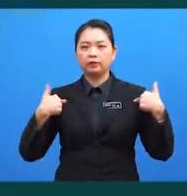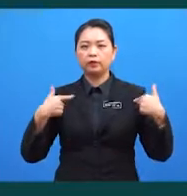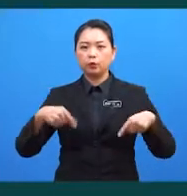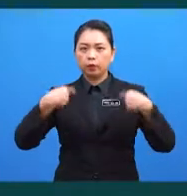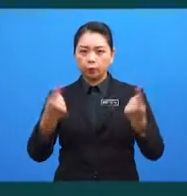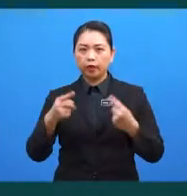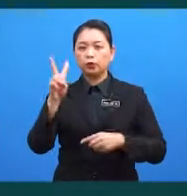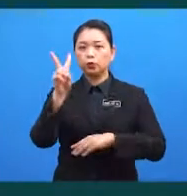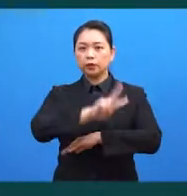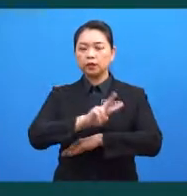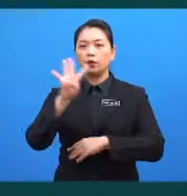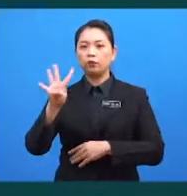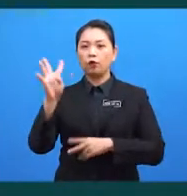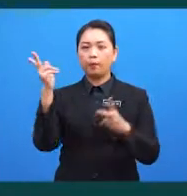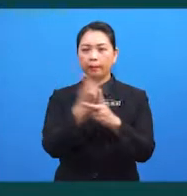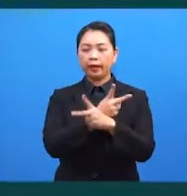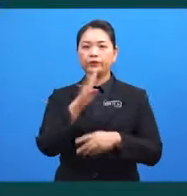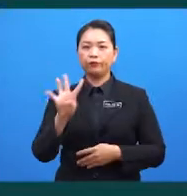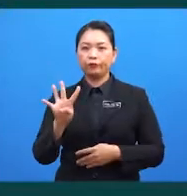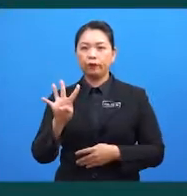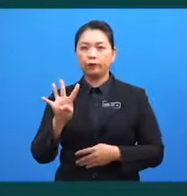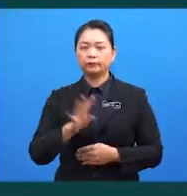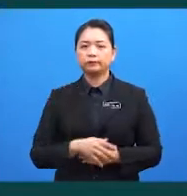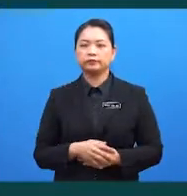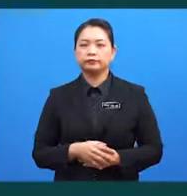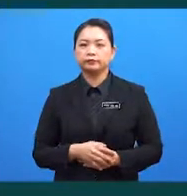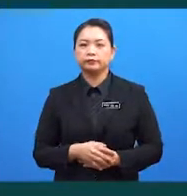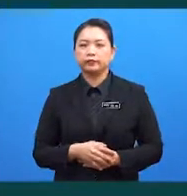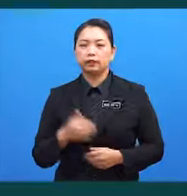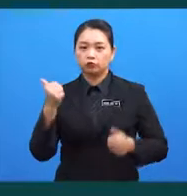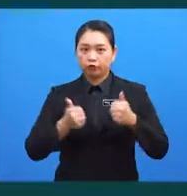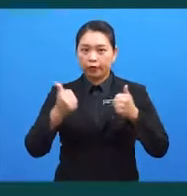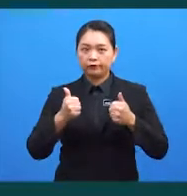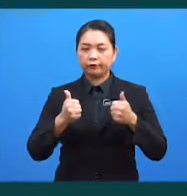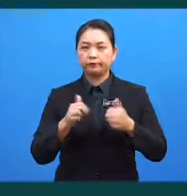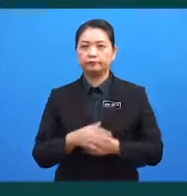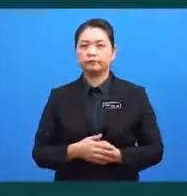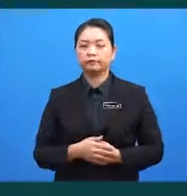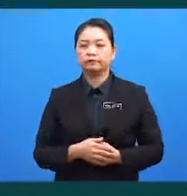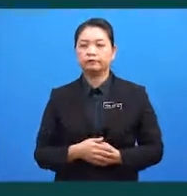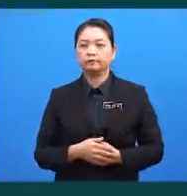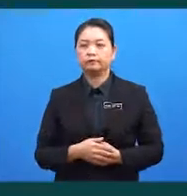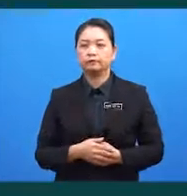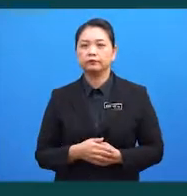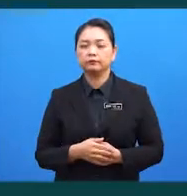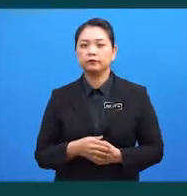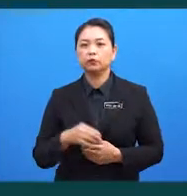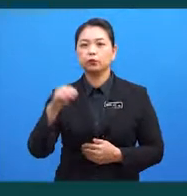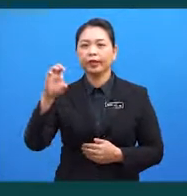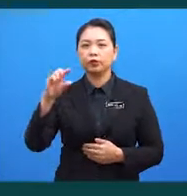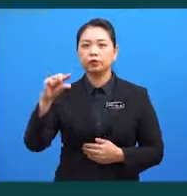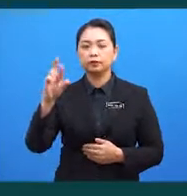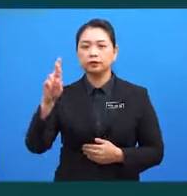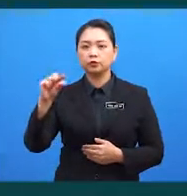2-day 4x4, this is the short term for 4-wheel drive, excursion, means a short trip to Ag